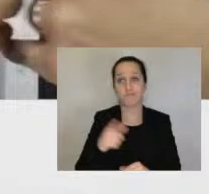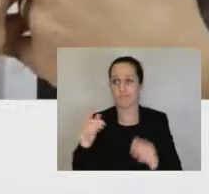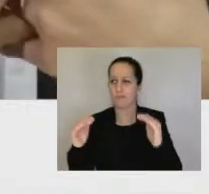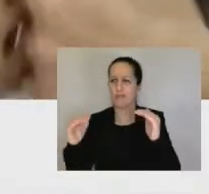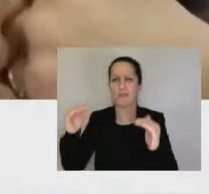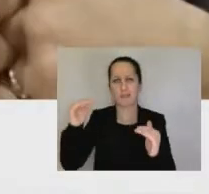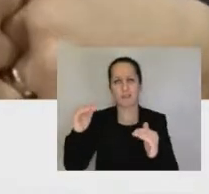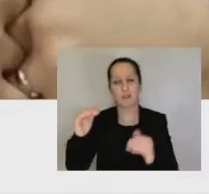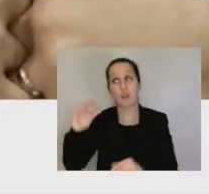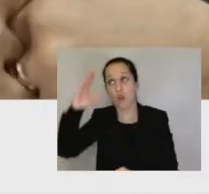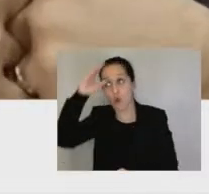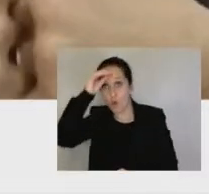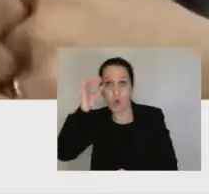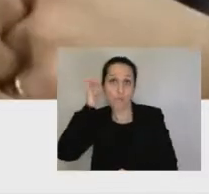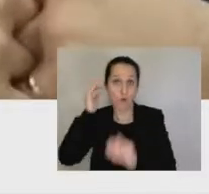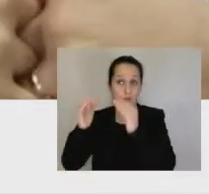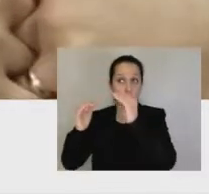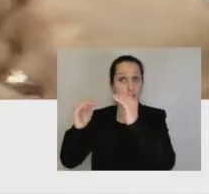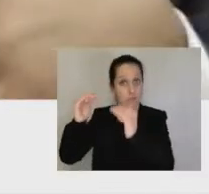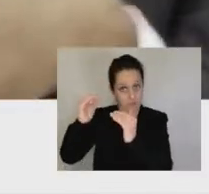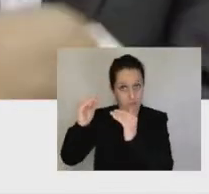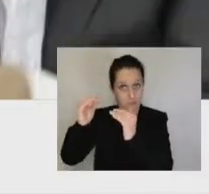And